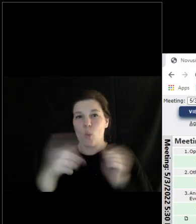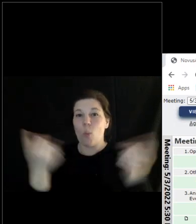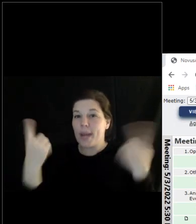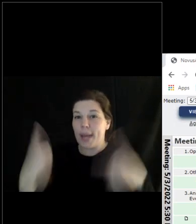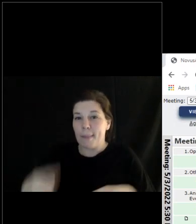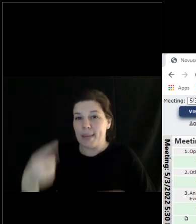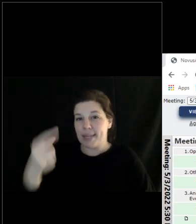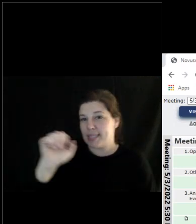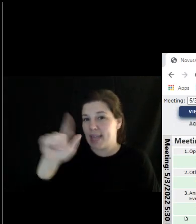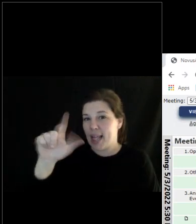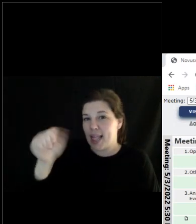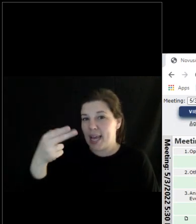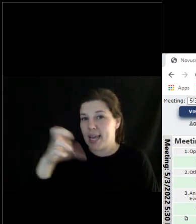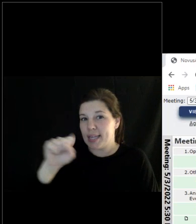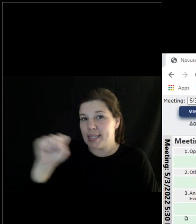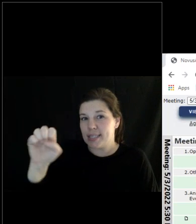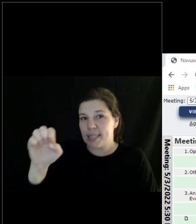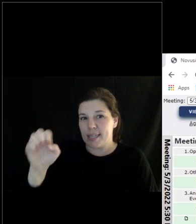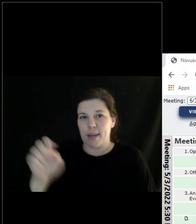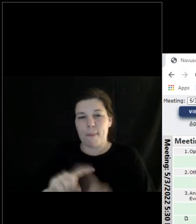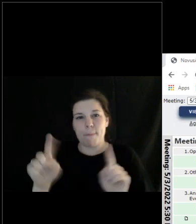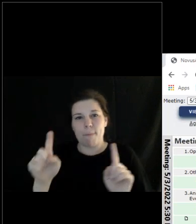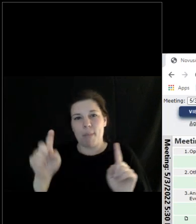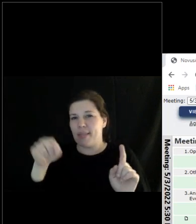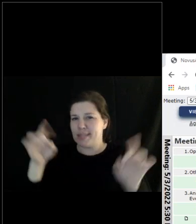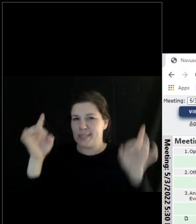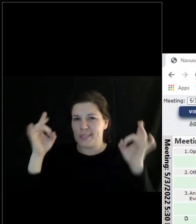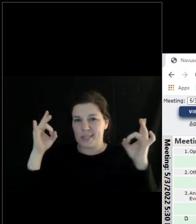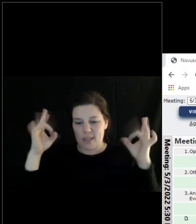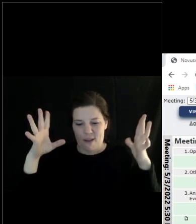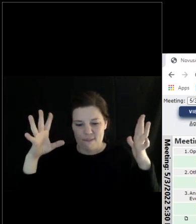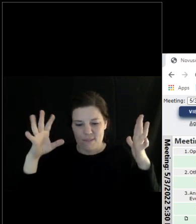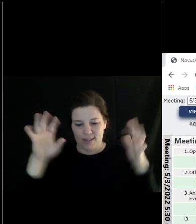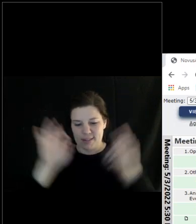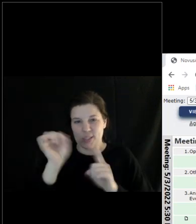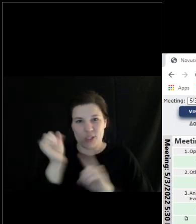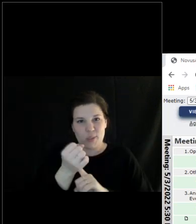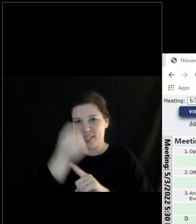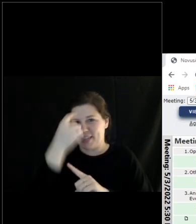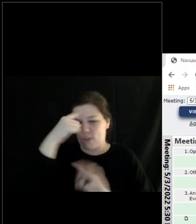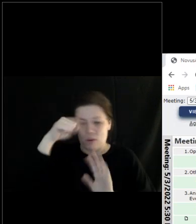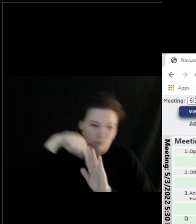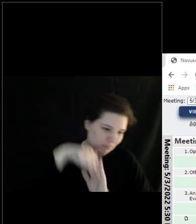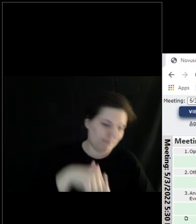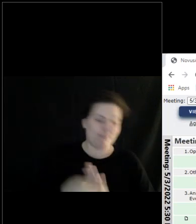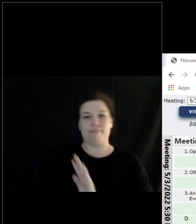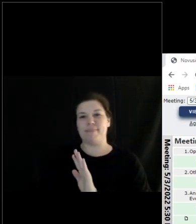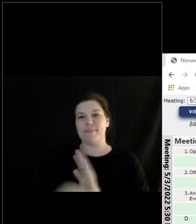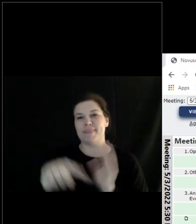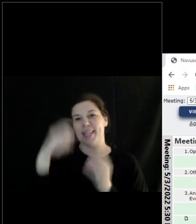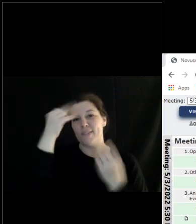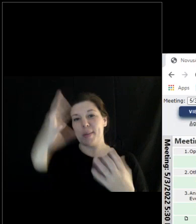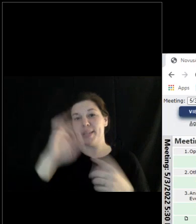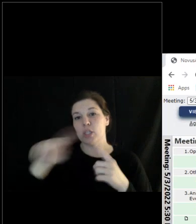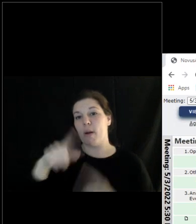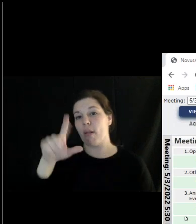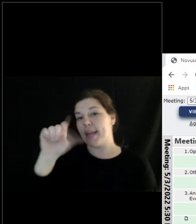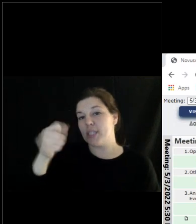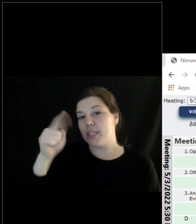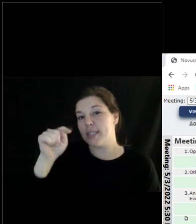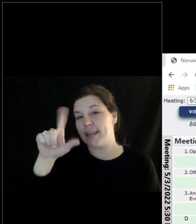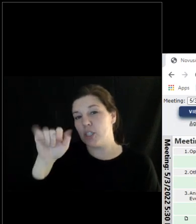time, this is a horrible setting for a deep dive into legislation. We would eat up your entire clock. And also, as you guys know, a lot